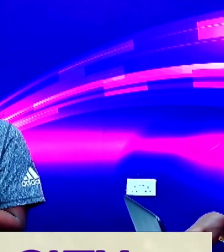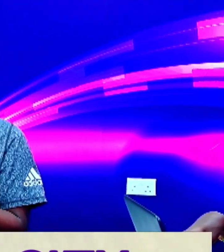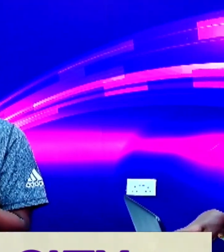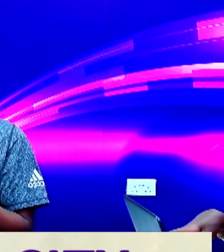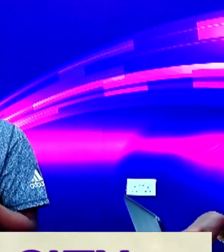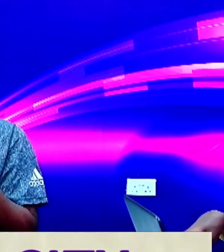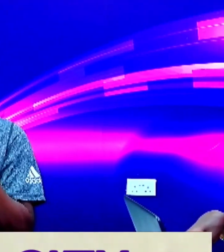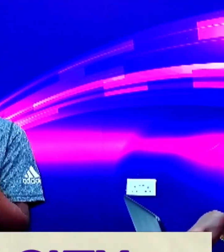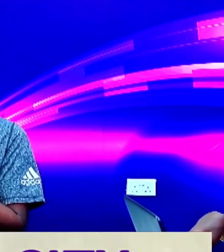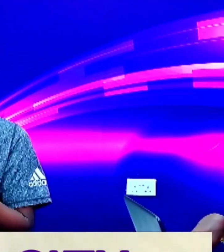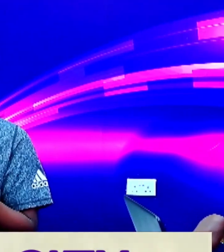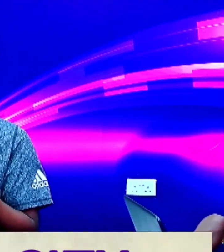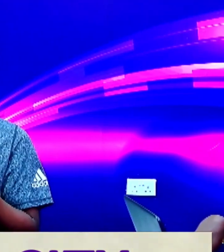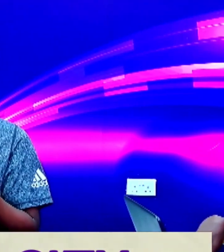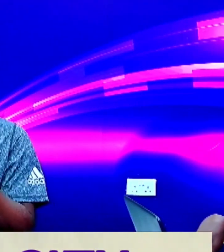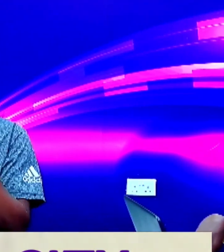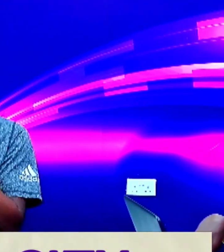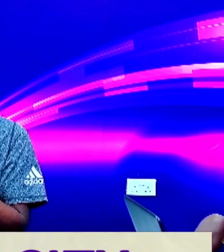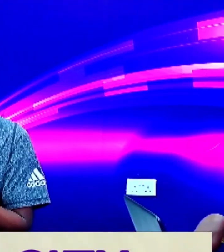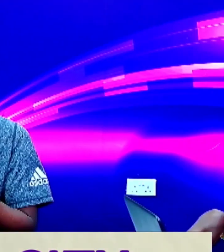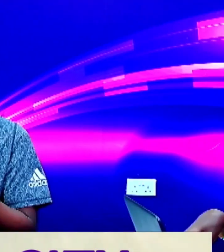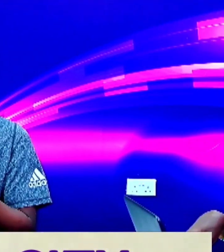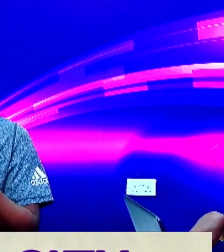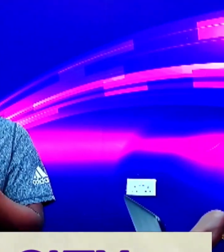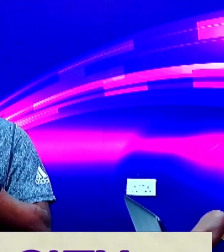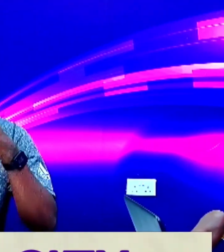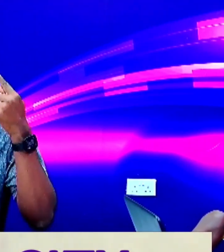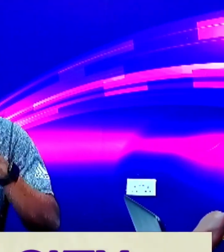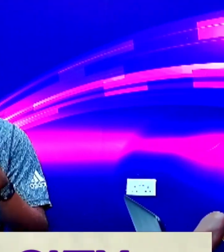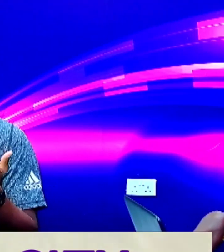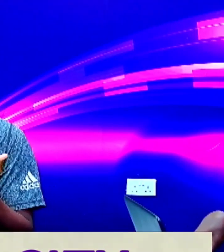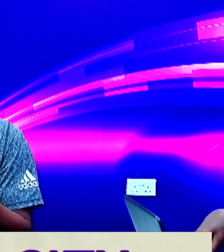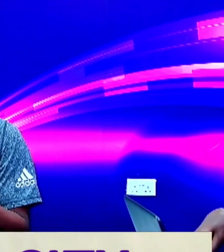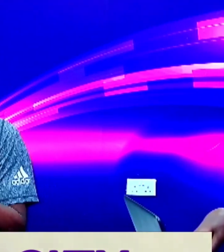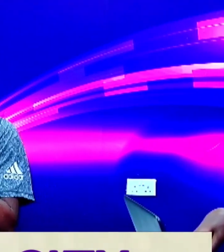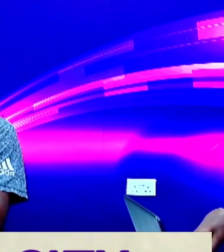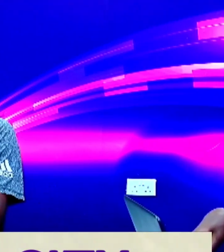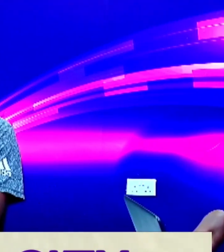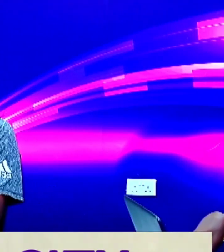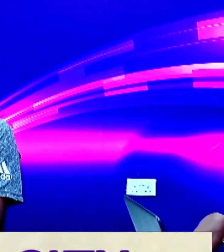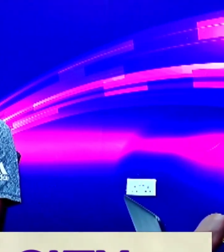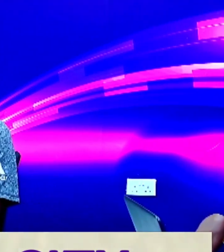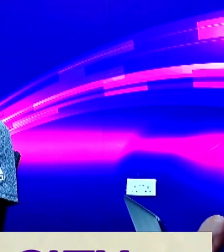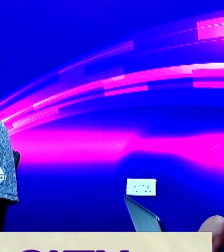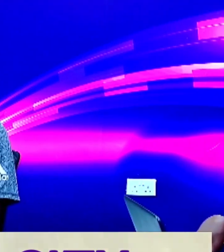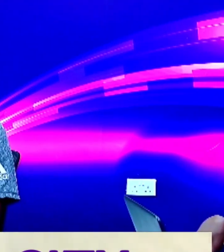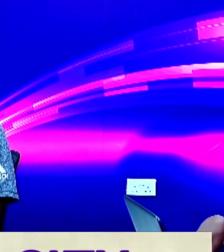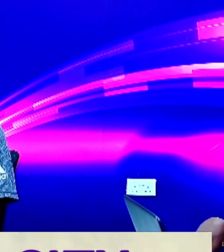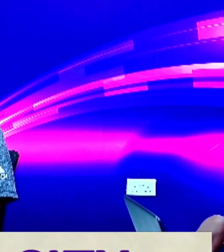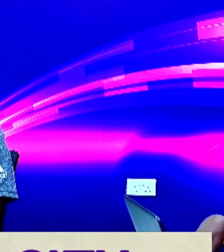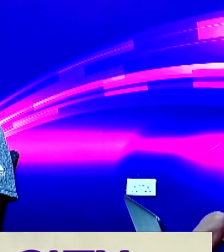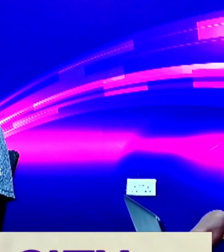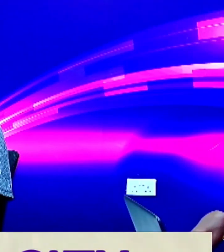that is their favorite. So our group is at all the teams are they compete very highly.